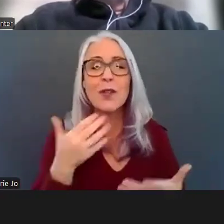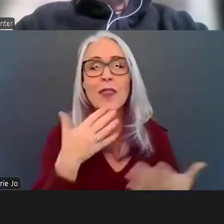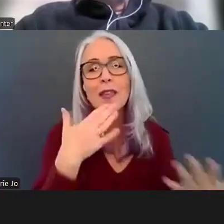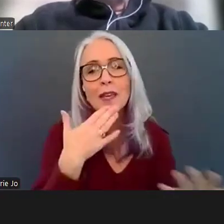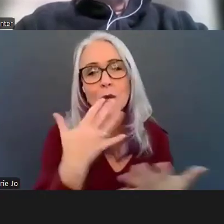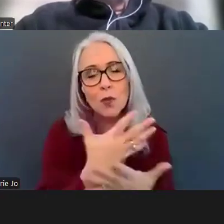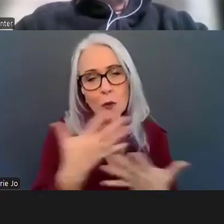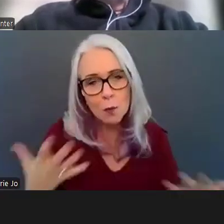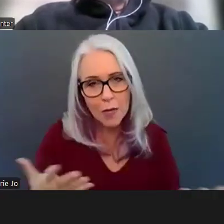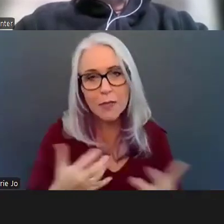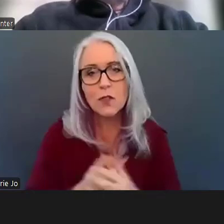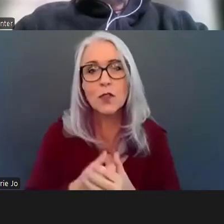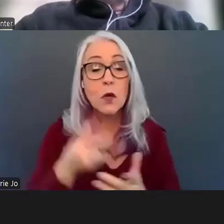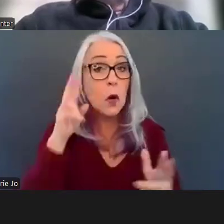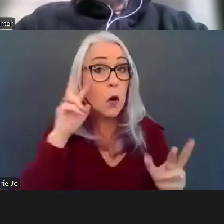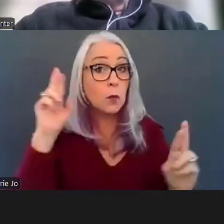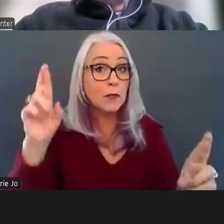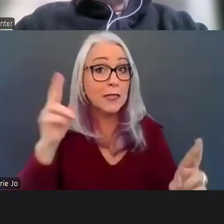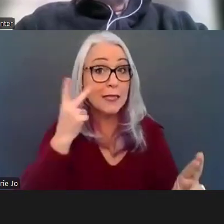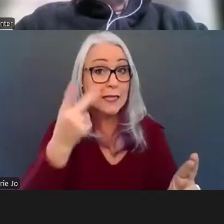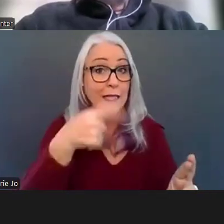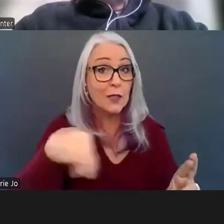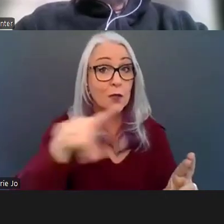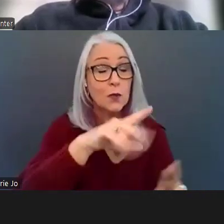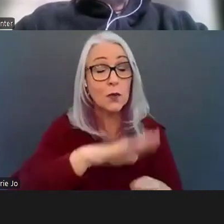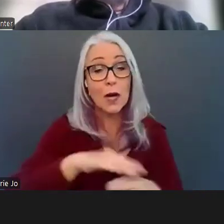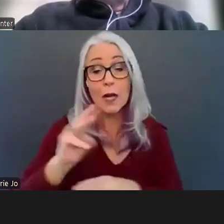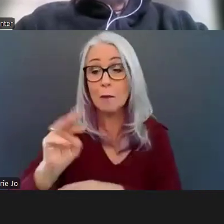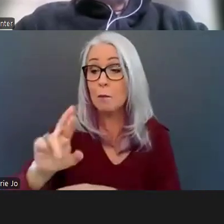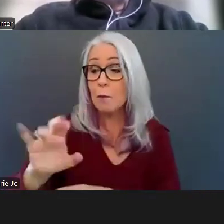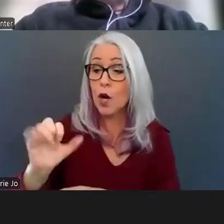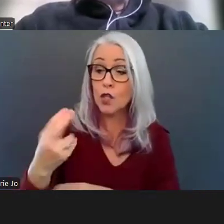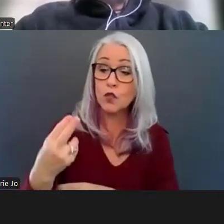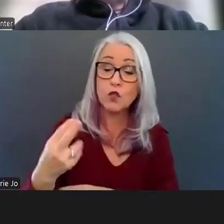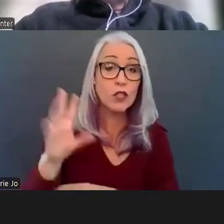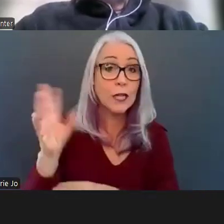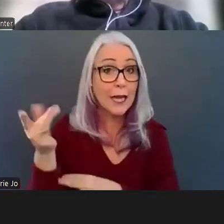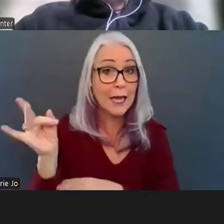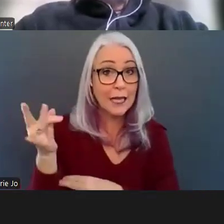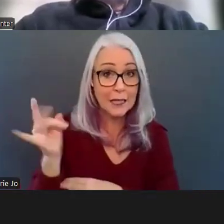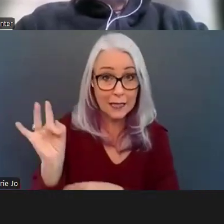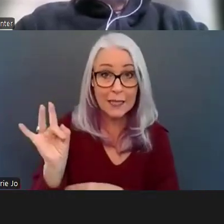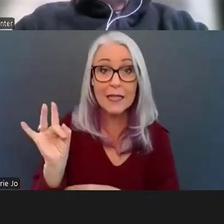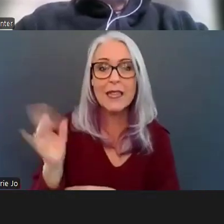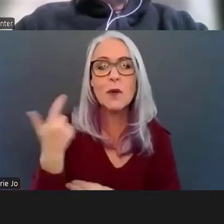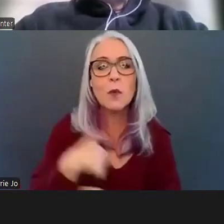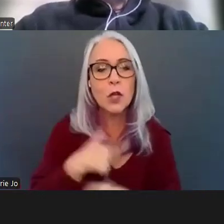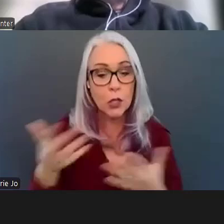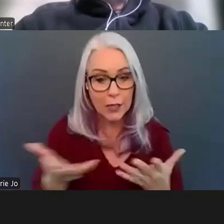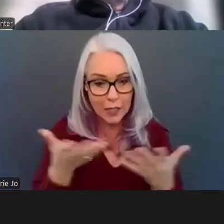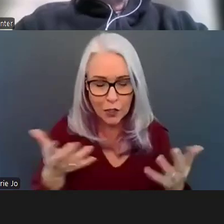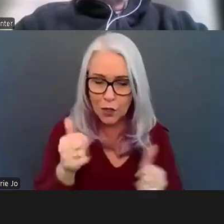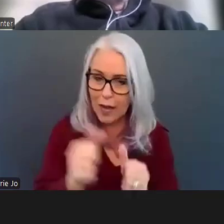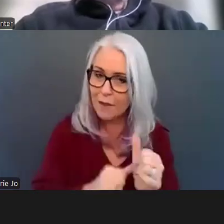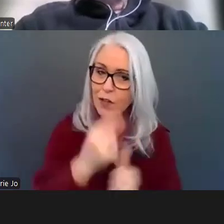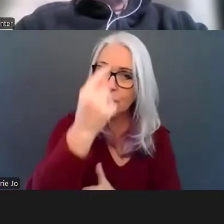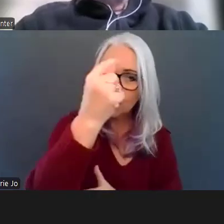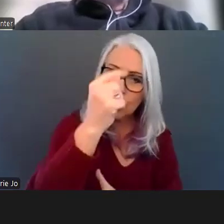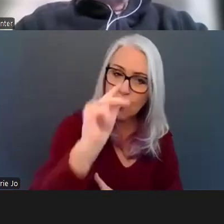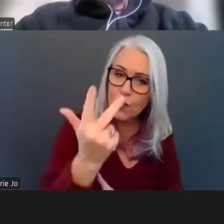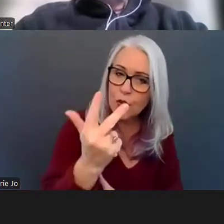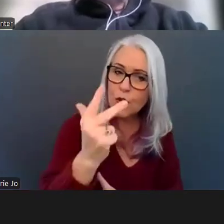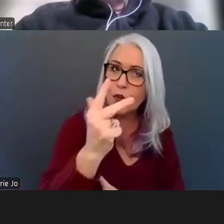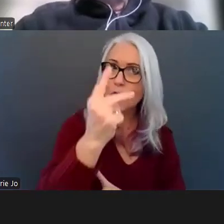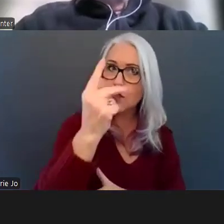Again, hope to see you on March 18th. Again, we're here every Tuesday, every third Tuesday of the